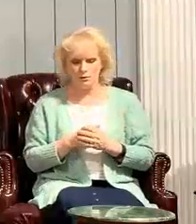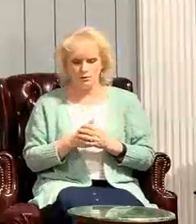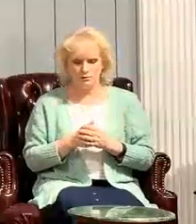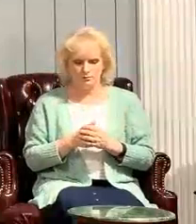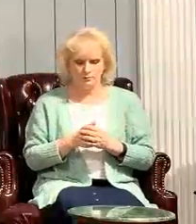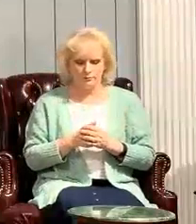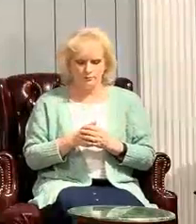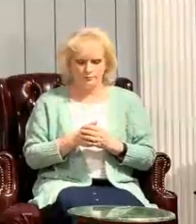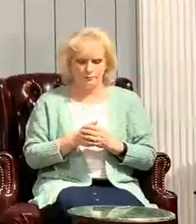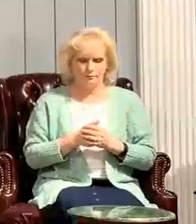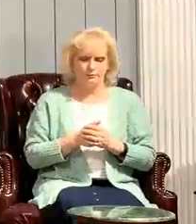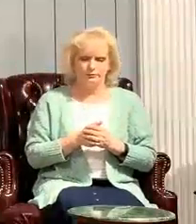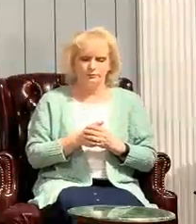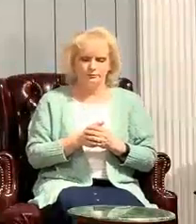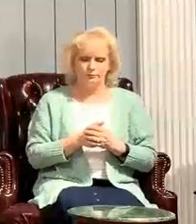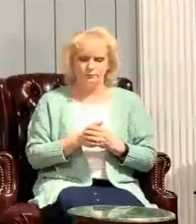wicked heart,